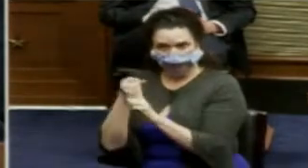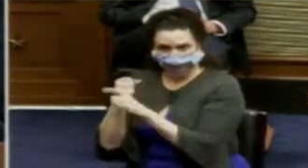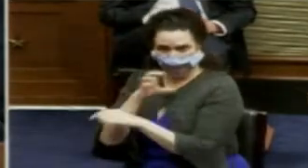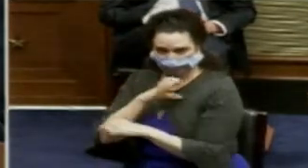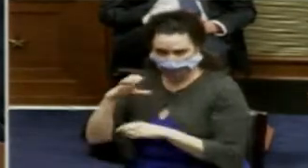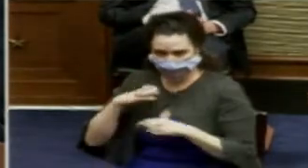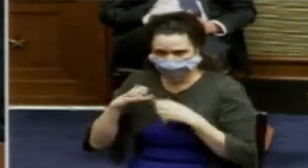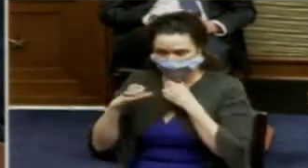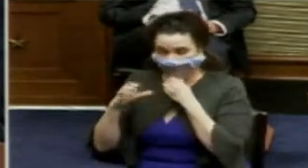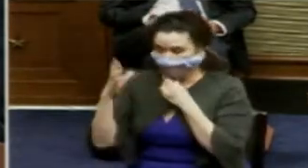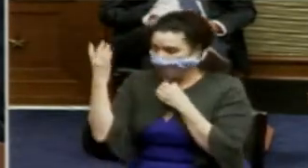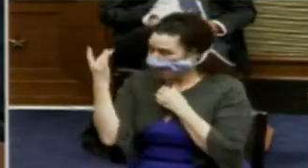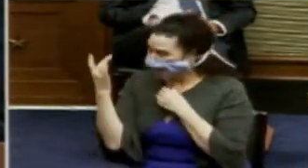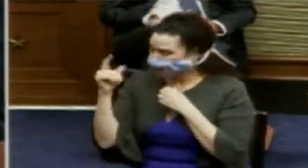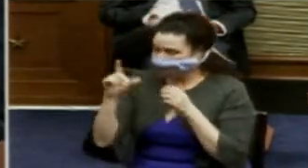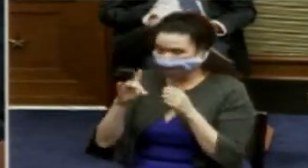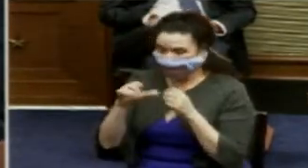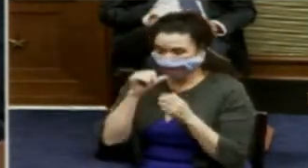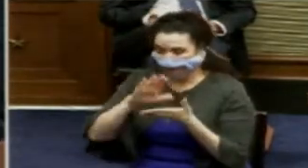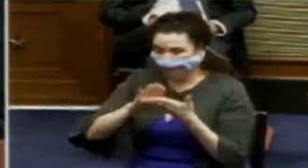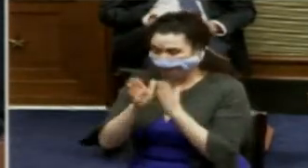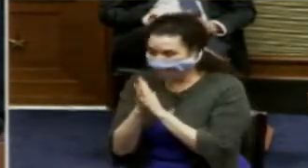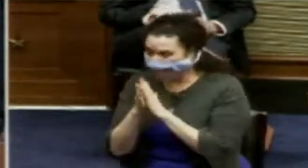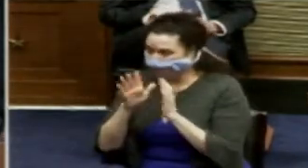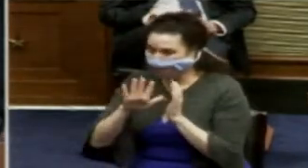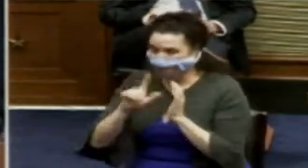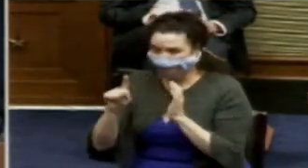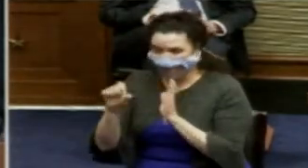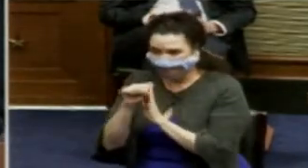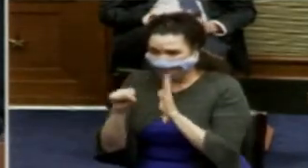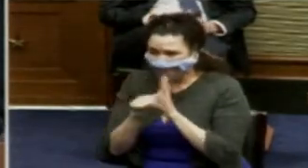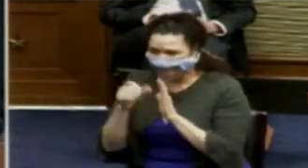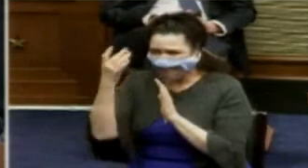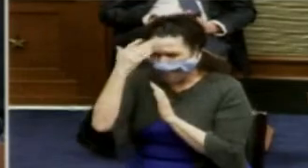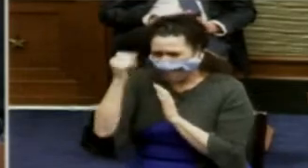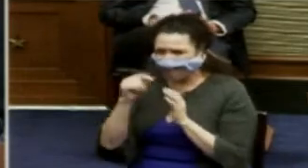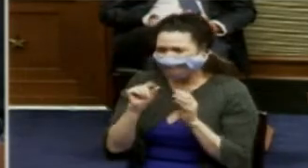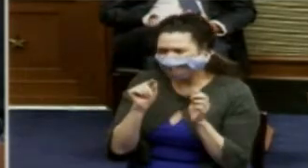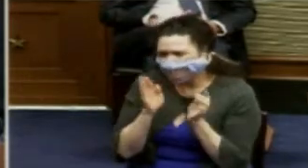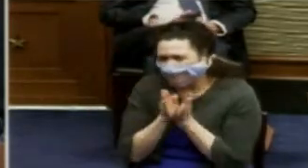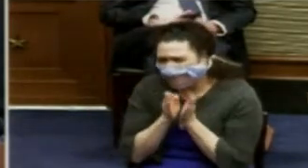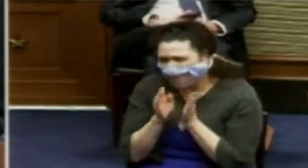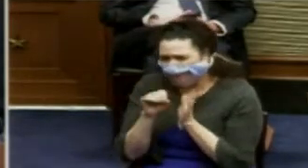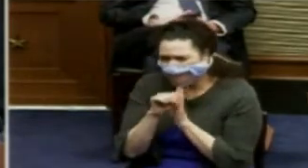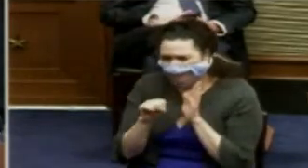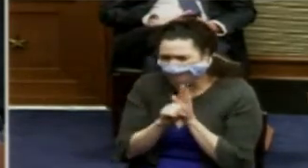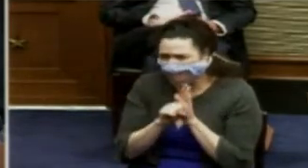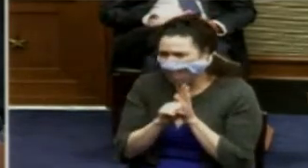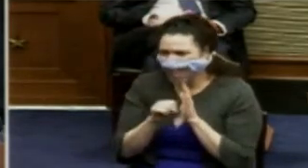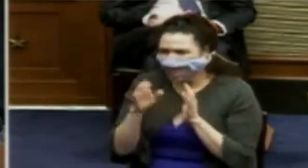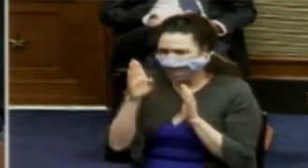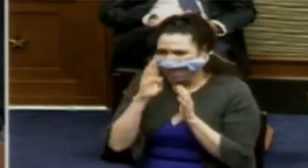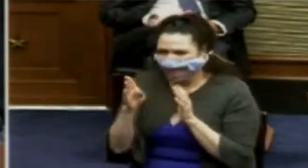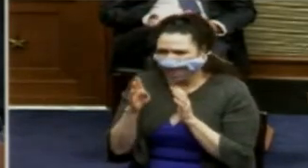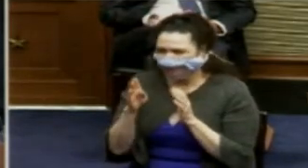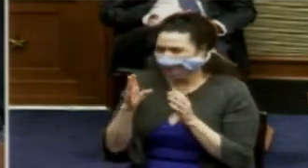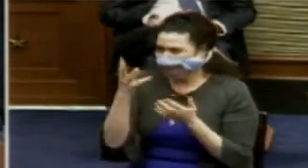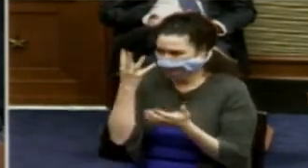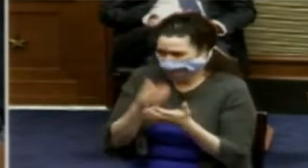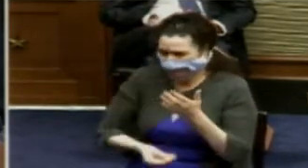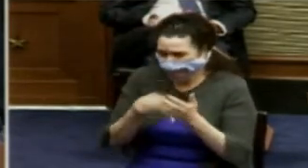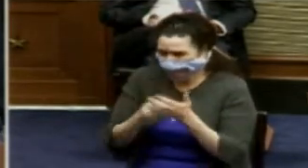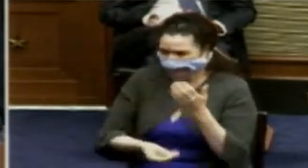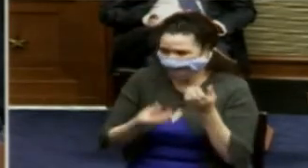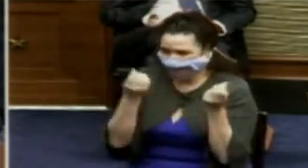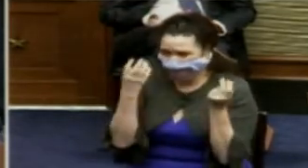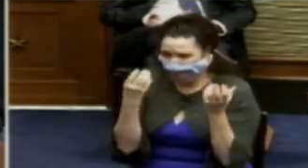our nation's only city-state. It would be 17 times smaller than our next smallest state and would lack many amenities and resources